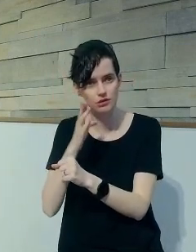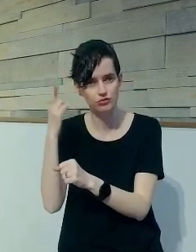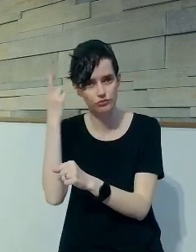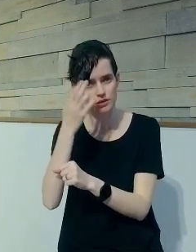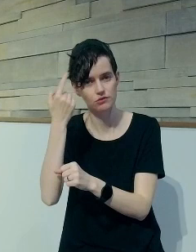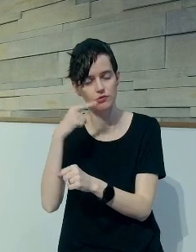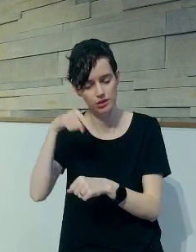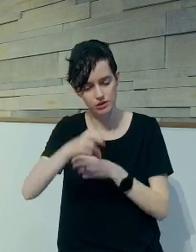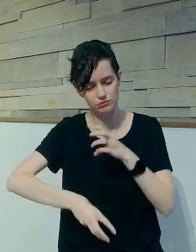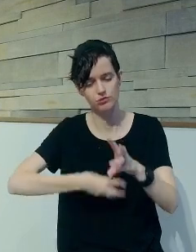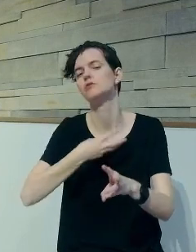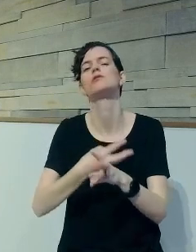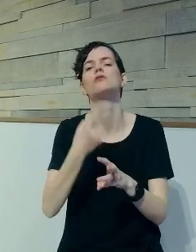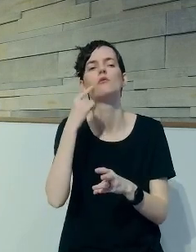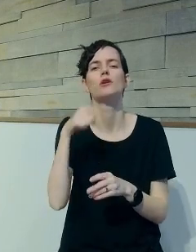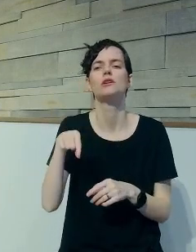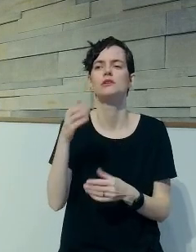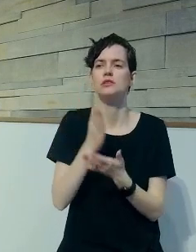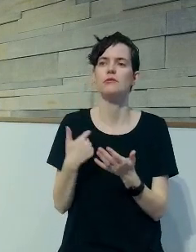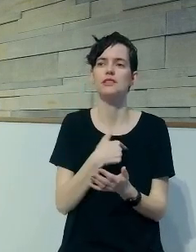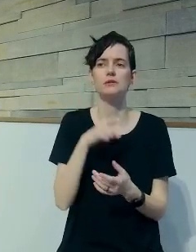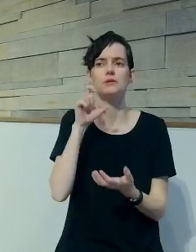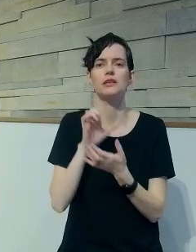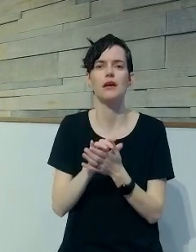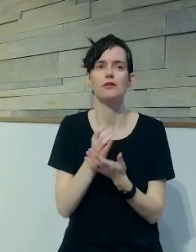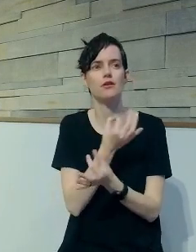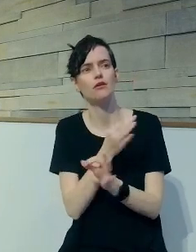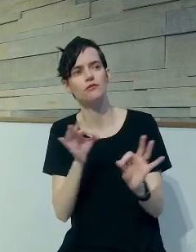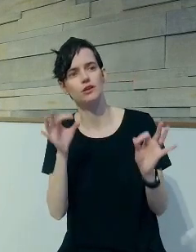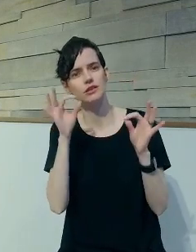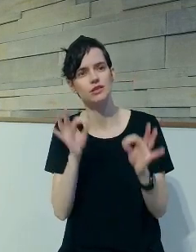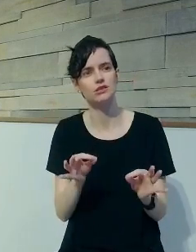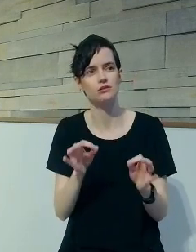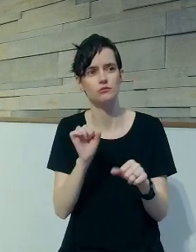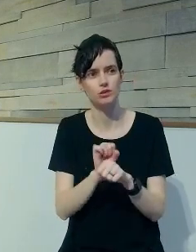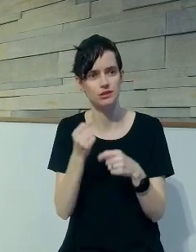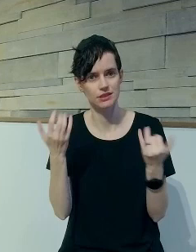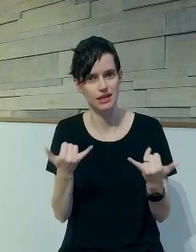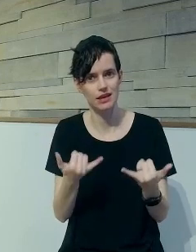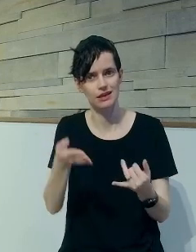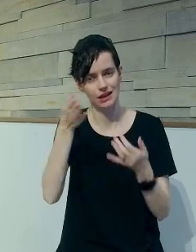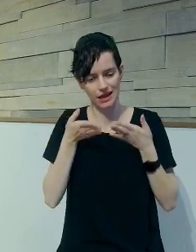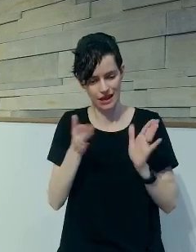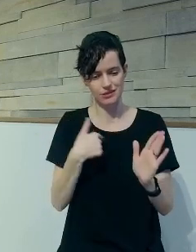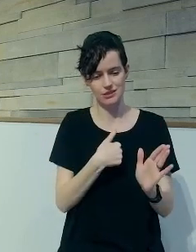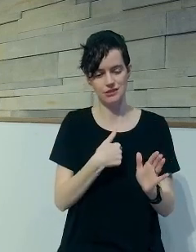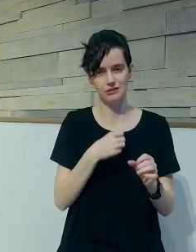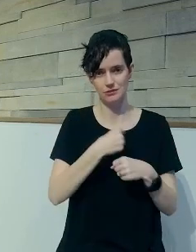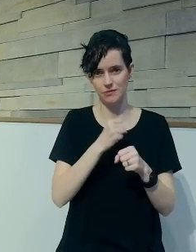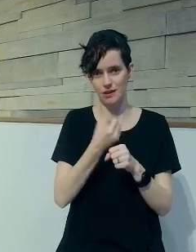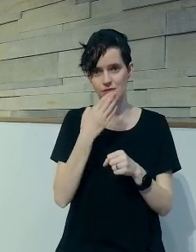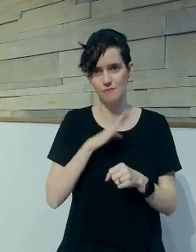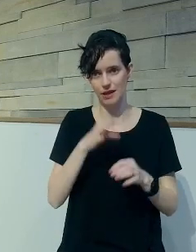for this world. And for those of us who believe in free will and that free will works today, that God allows us to make bad decisions that